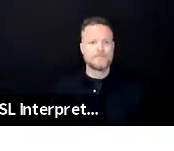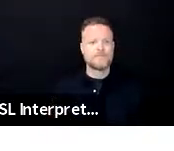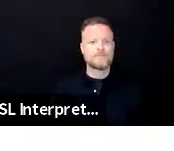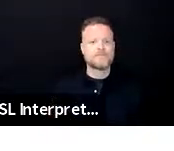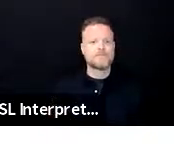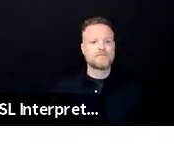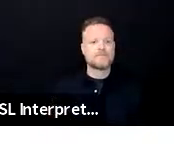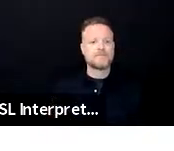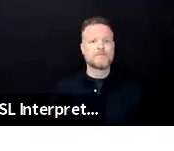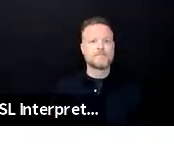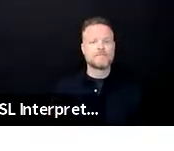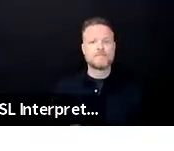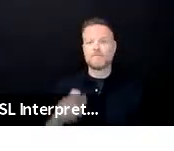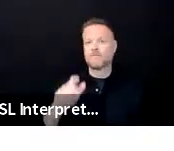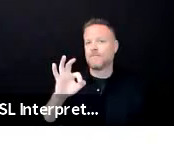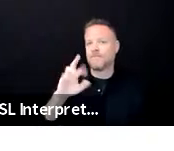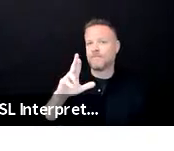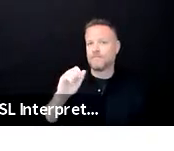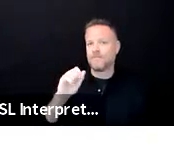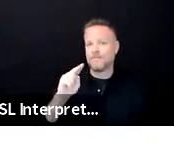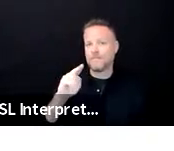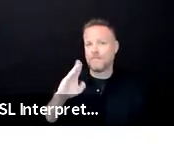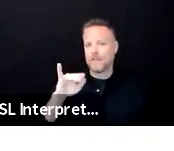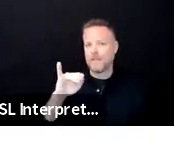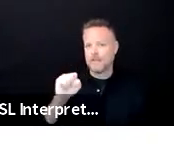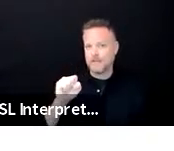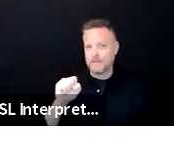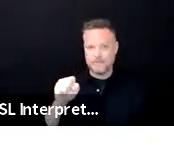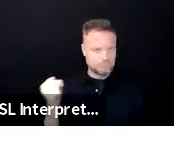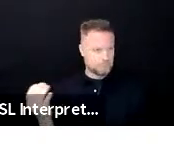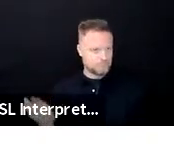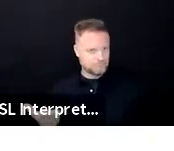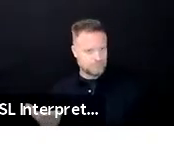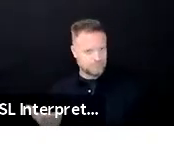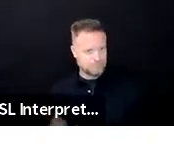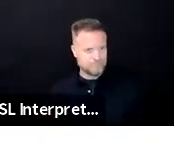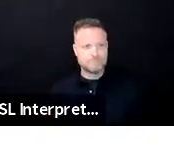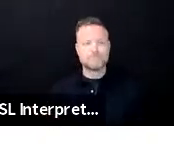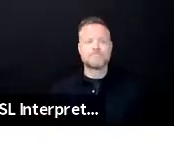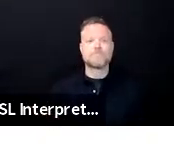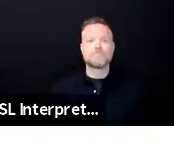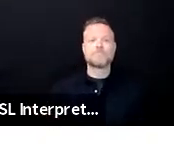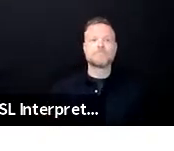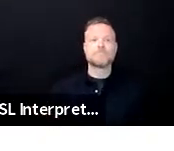Here. Francis Vanderhoff, Here.